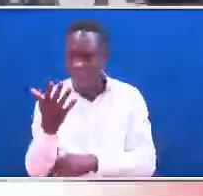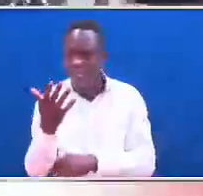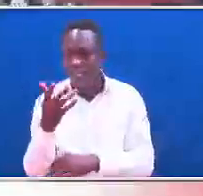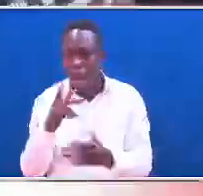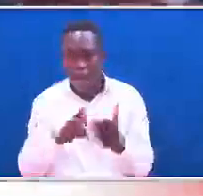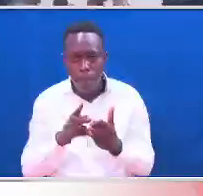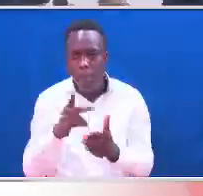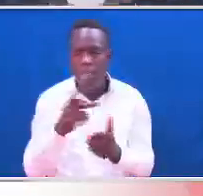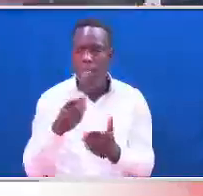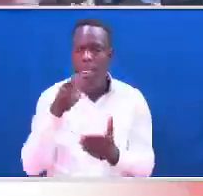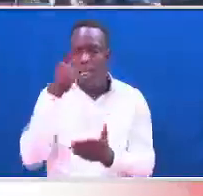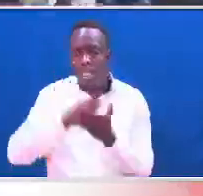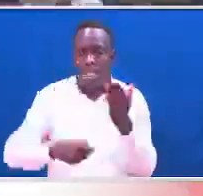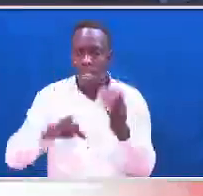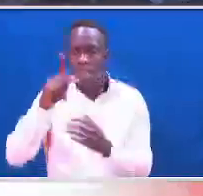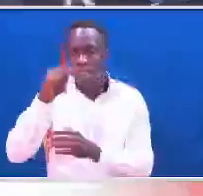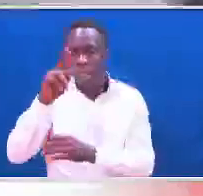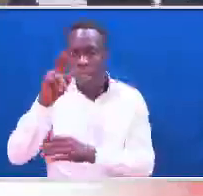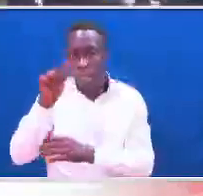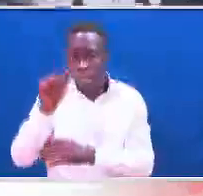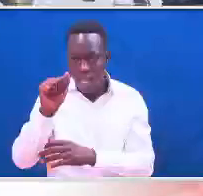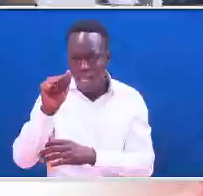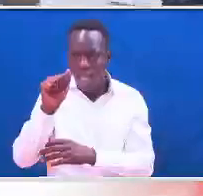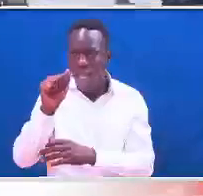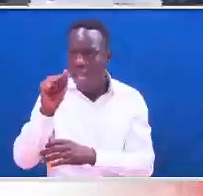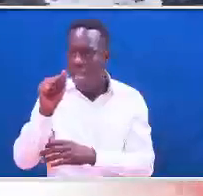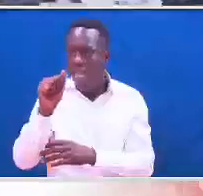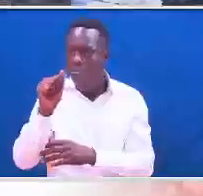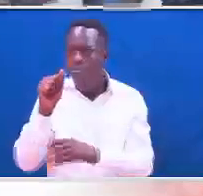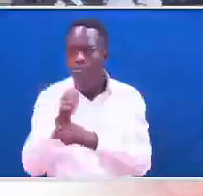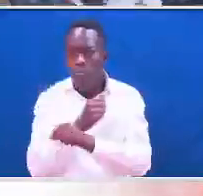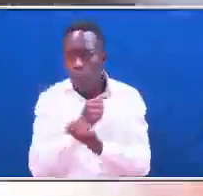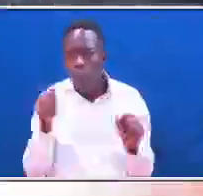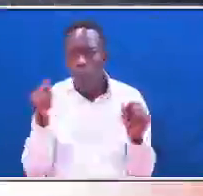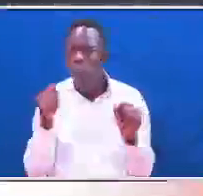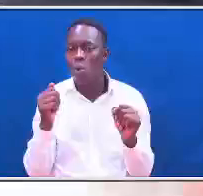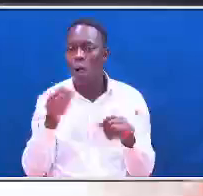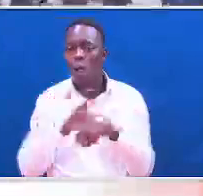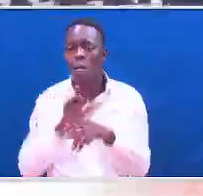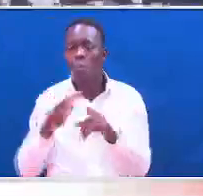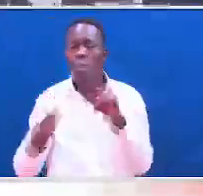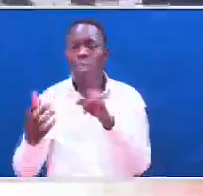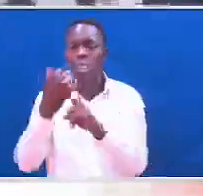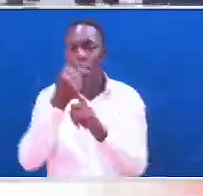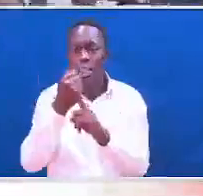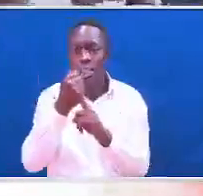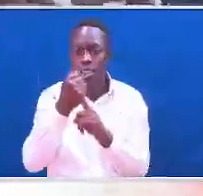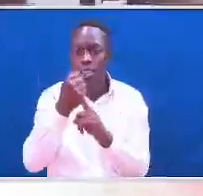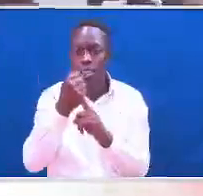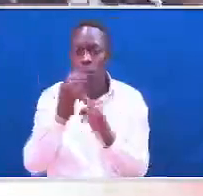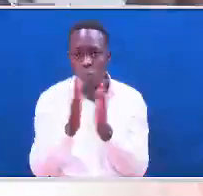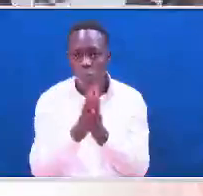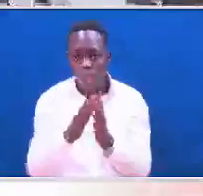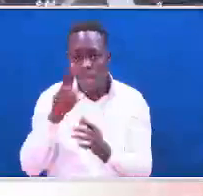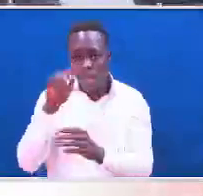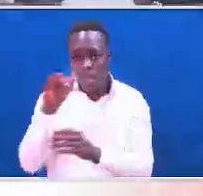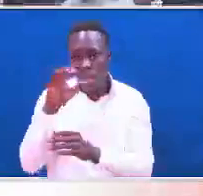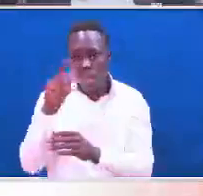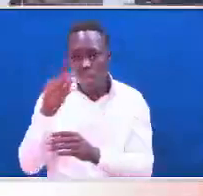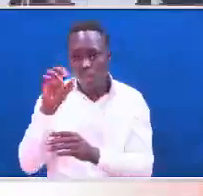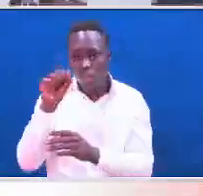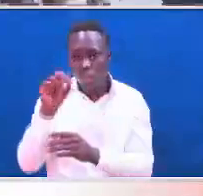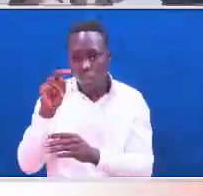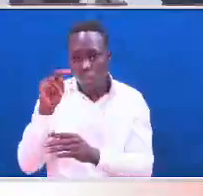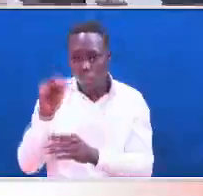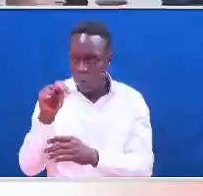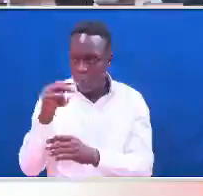taxes, the Kenya Revenue Authority has been unable to meet its target, as Nixon Omondi, the lead team on digital